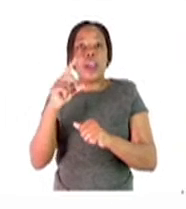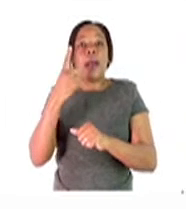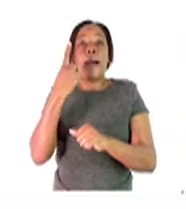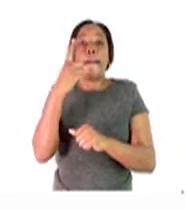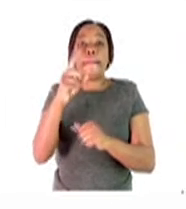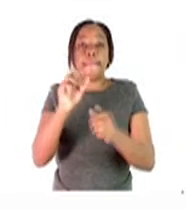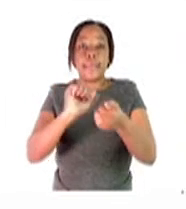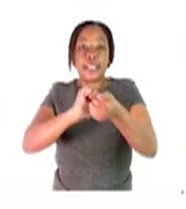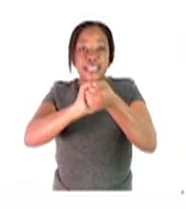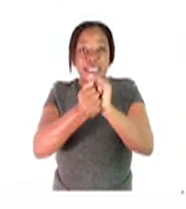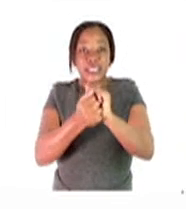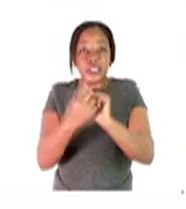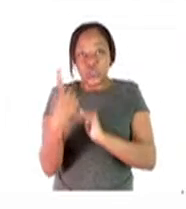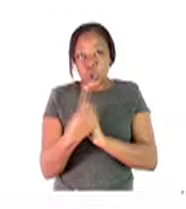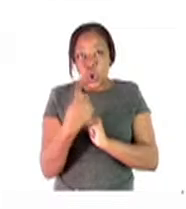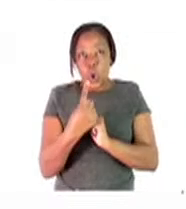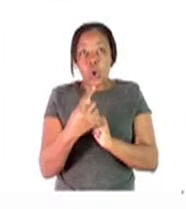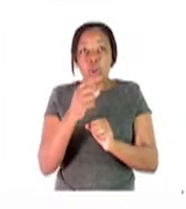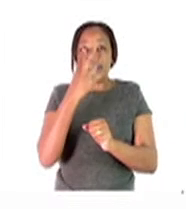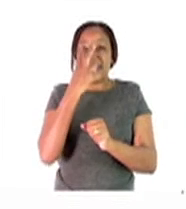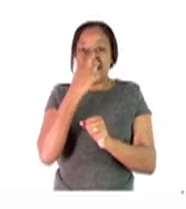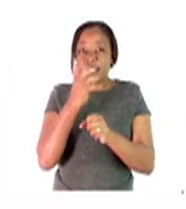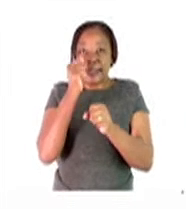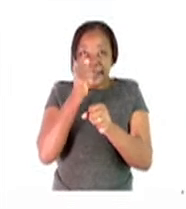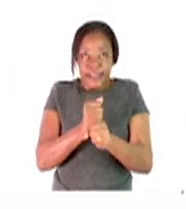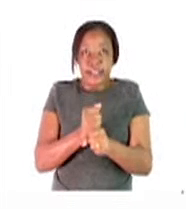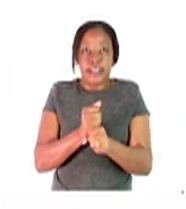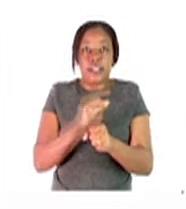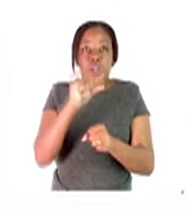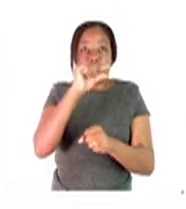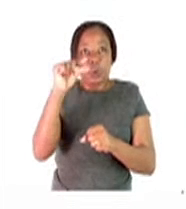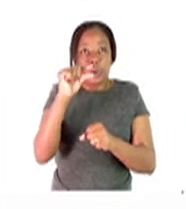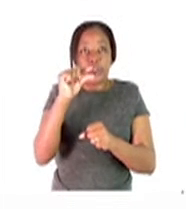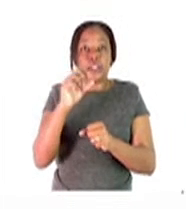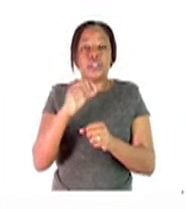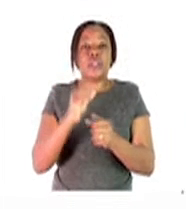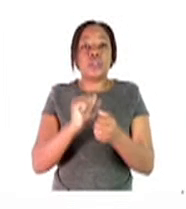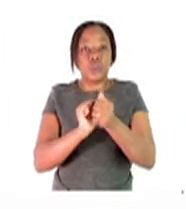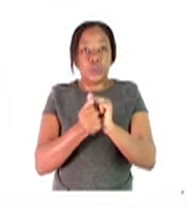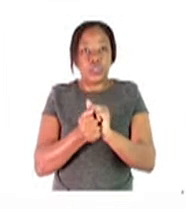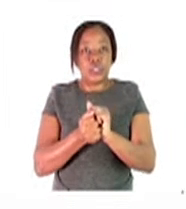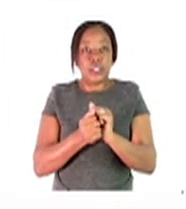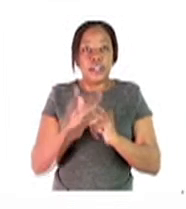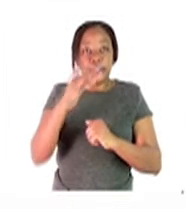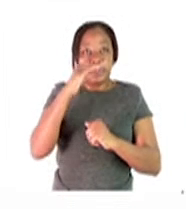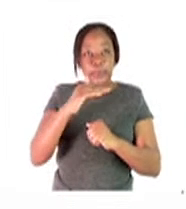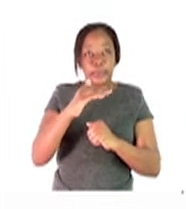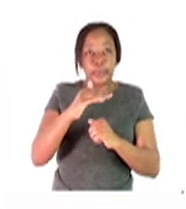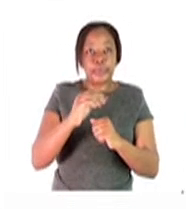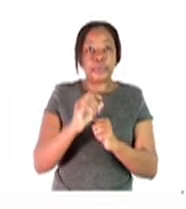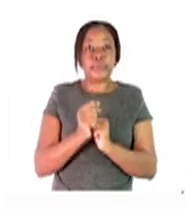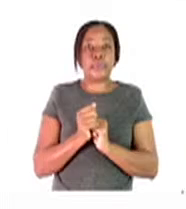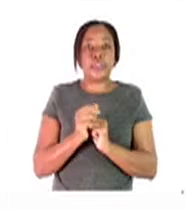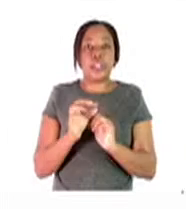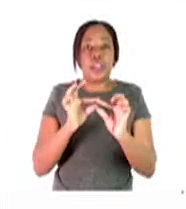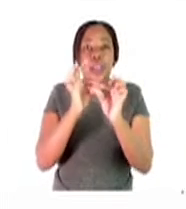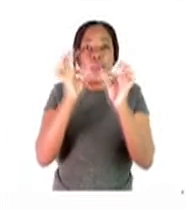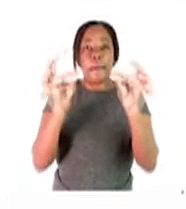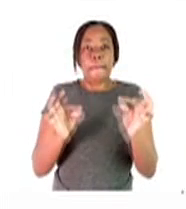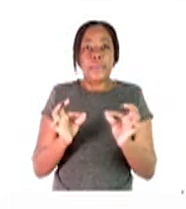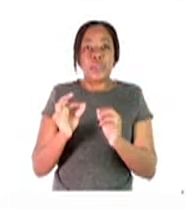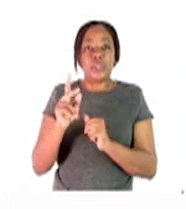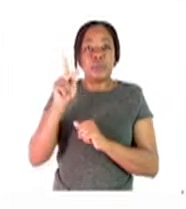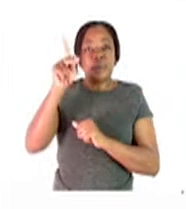word. Are we together? So you do the second one as well. A beautiful peacock